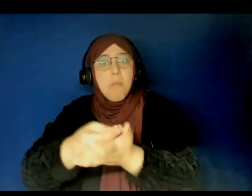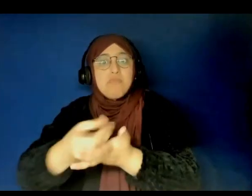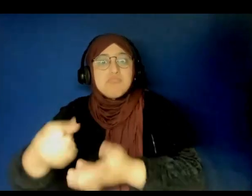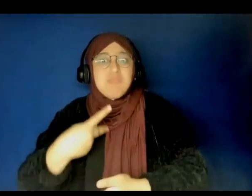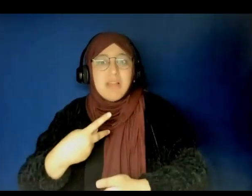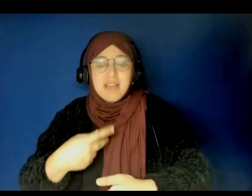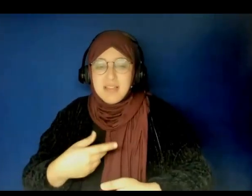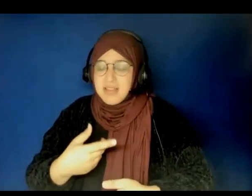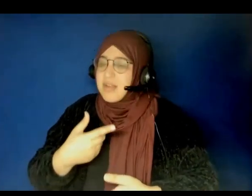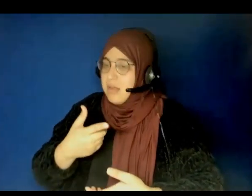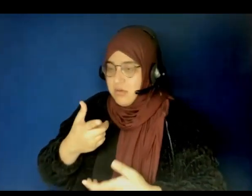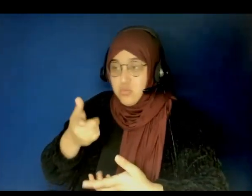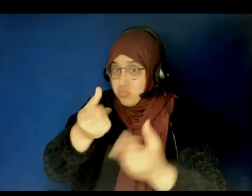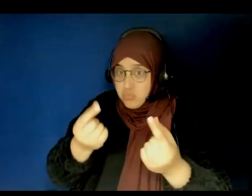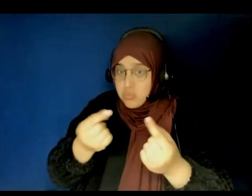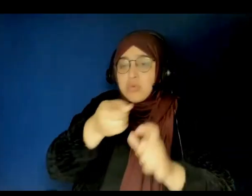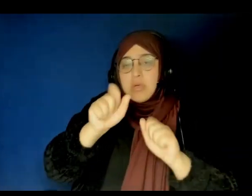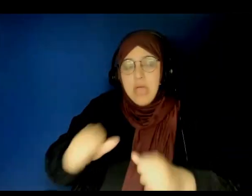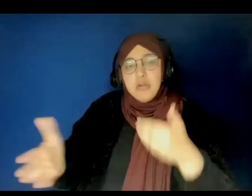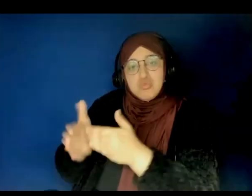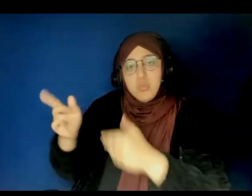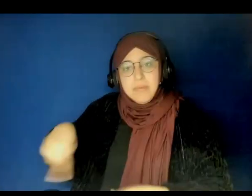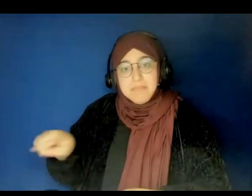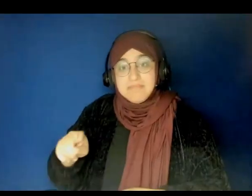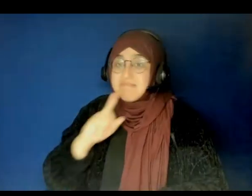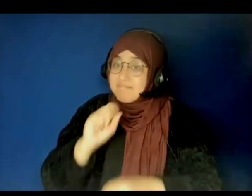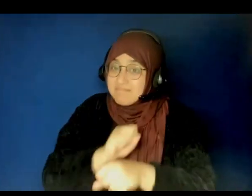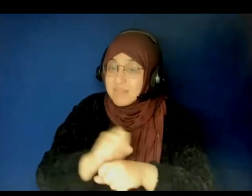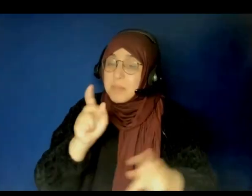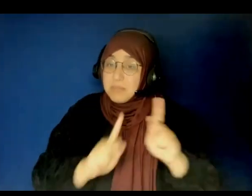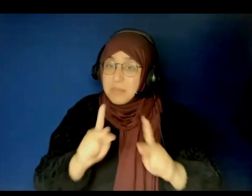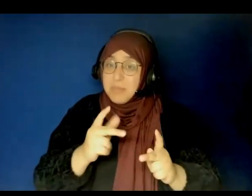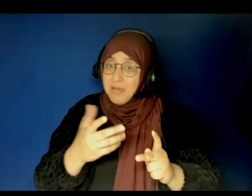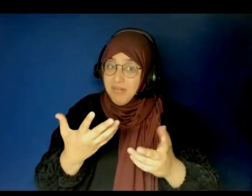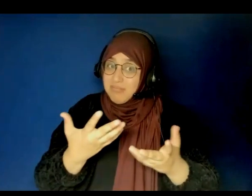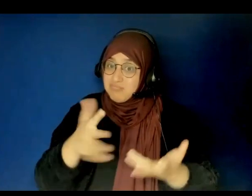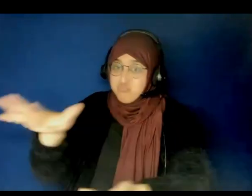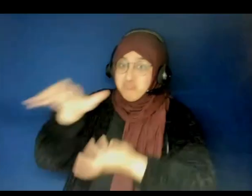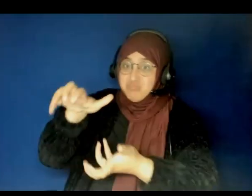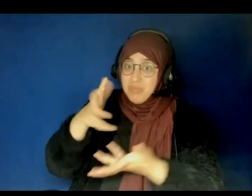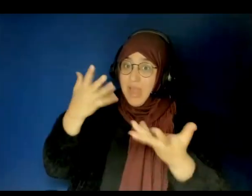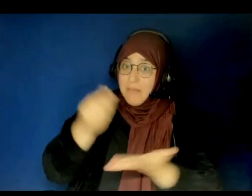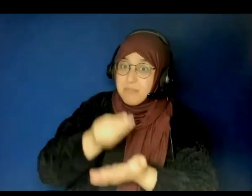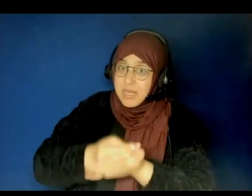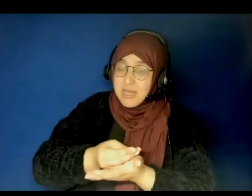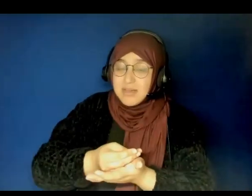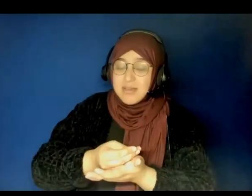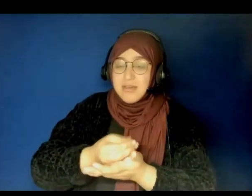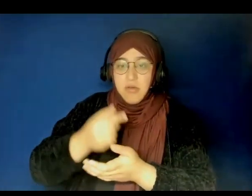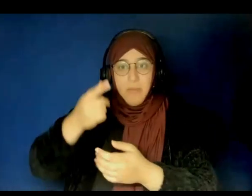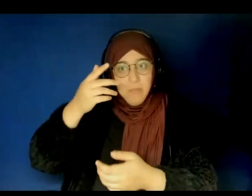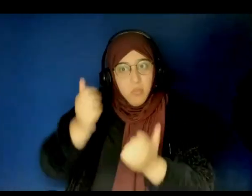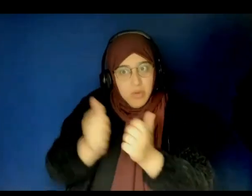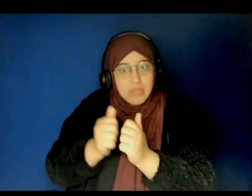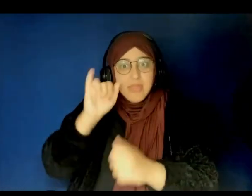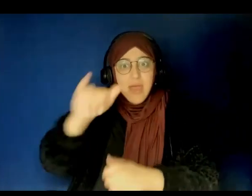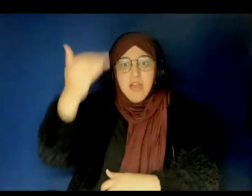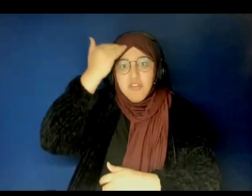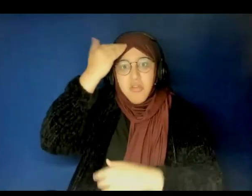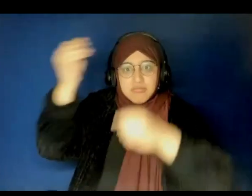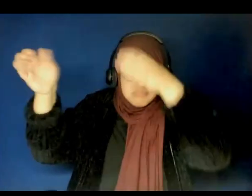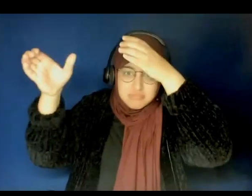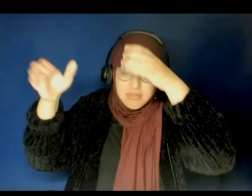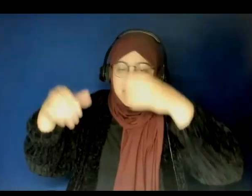actually people who've made a considerable amount of money by knowing this fact and being very blunt with the